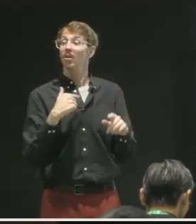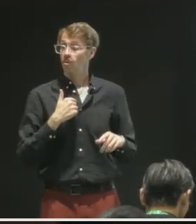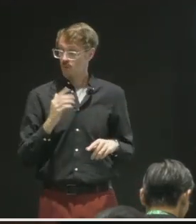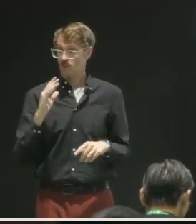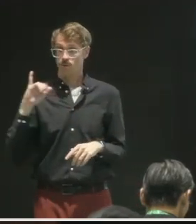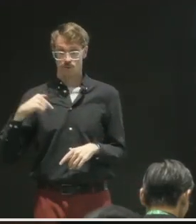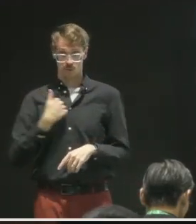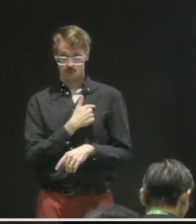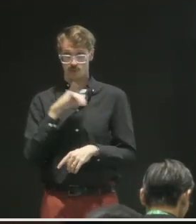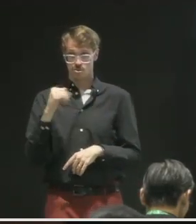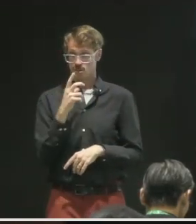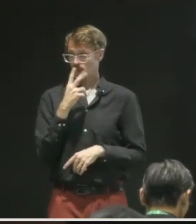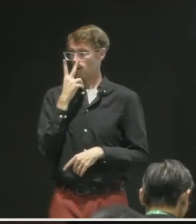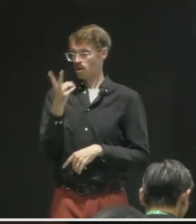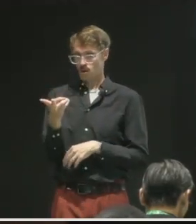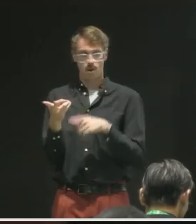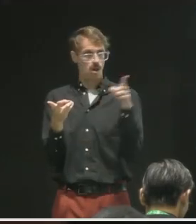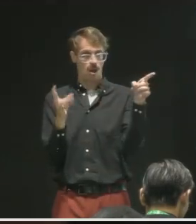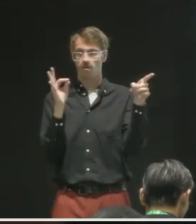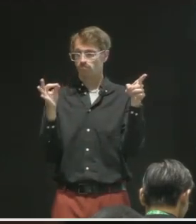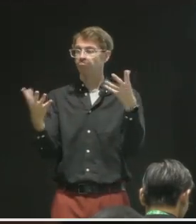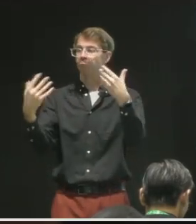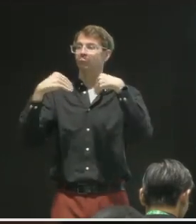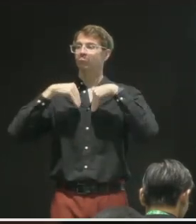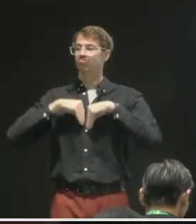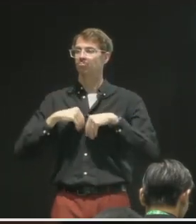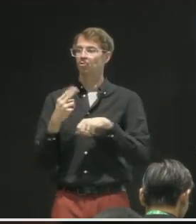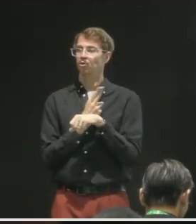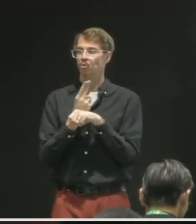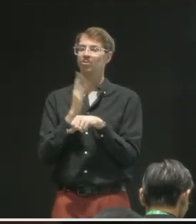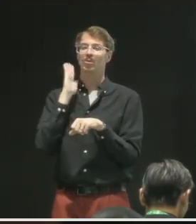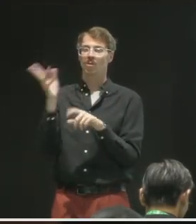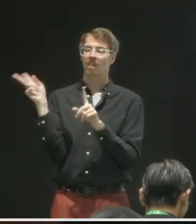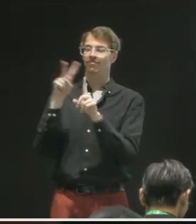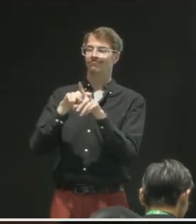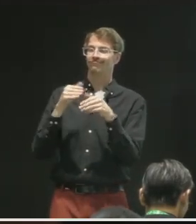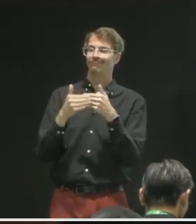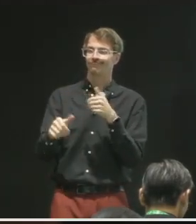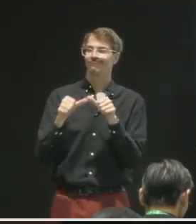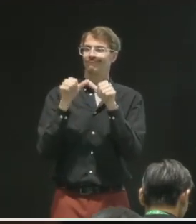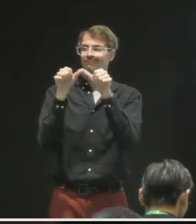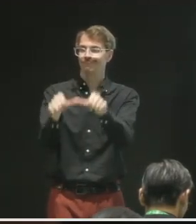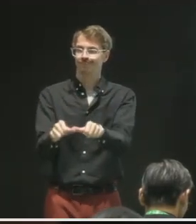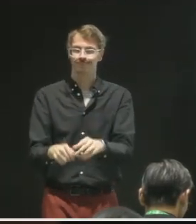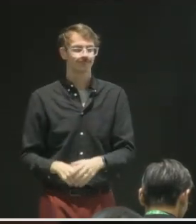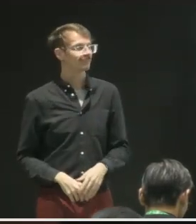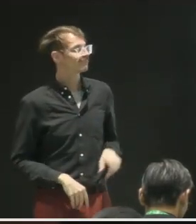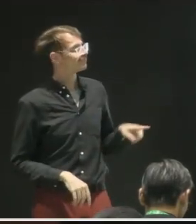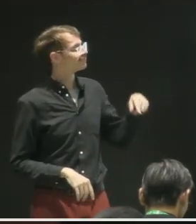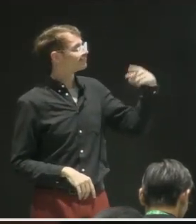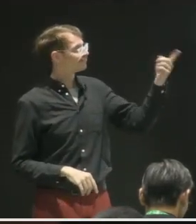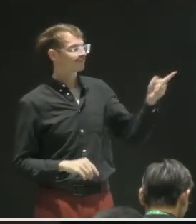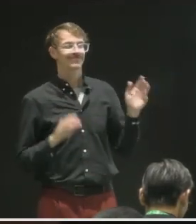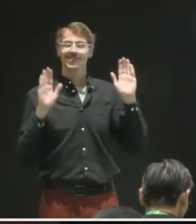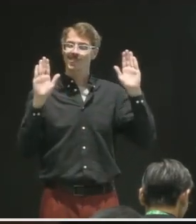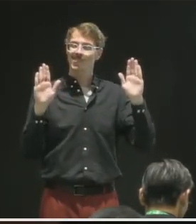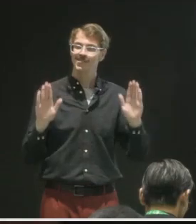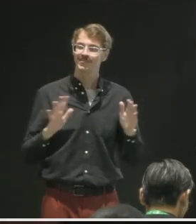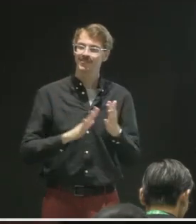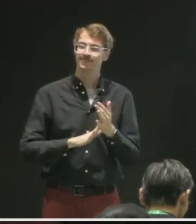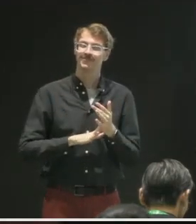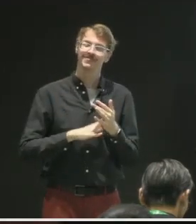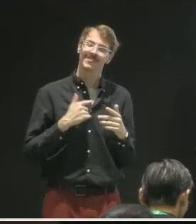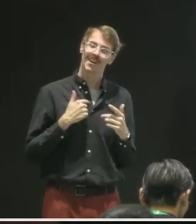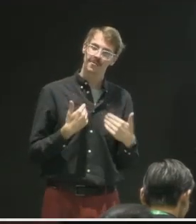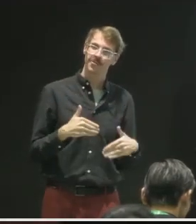we will continue to do so in the future as well. Thank you. That's amazing. I'm such a big fan of that work. And not